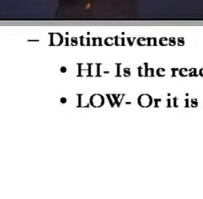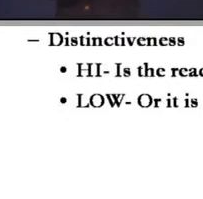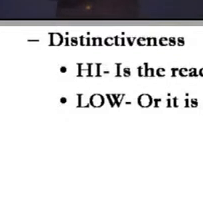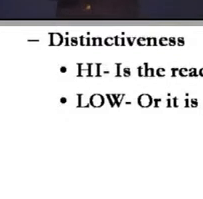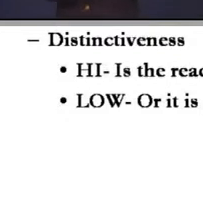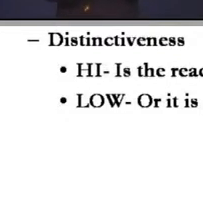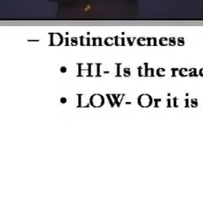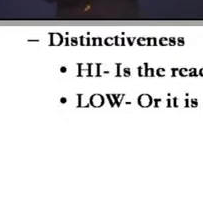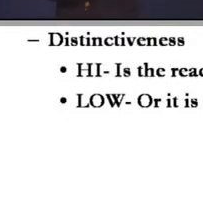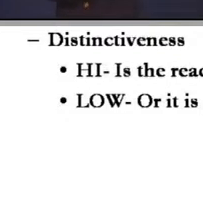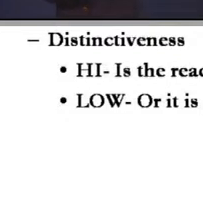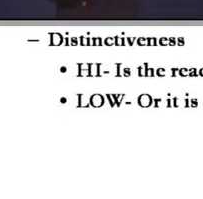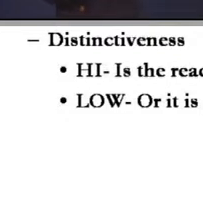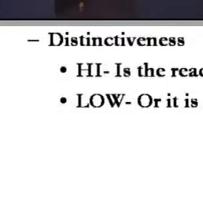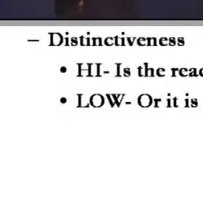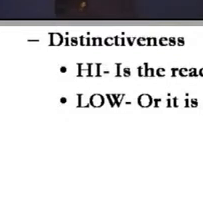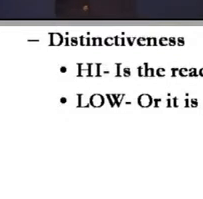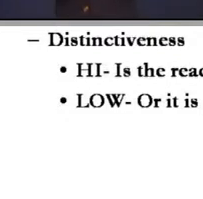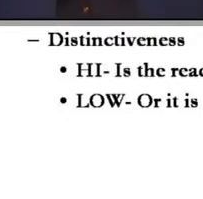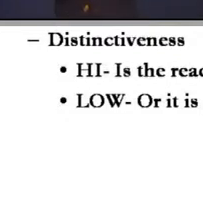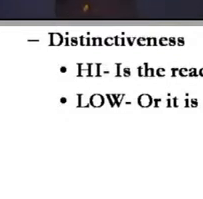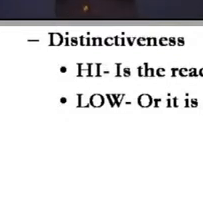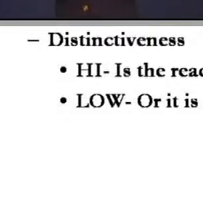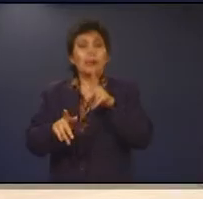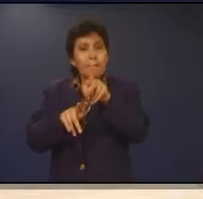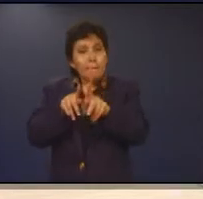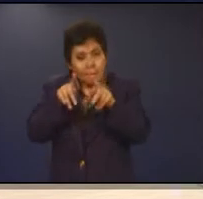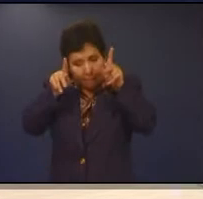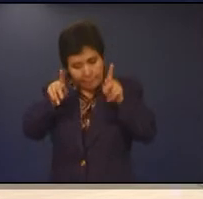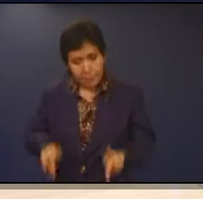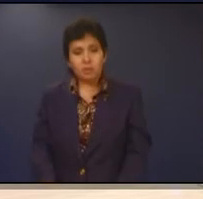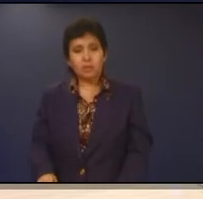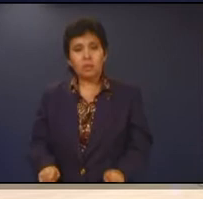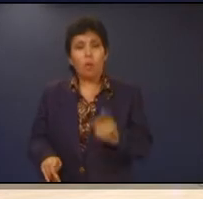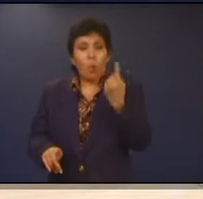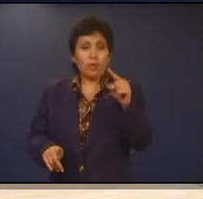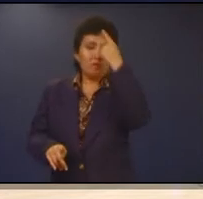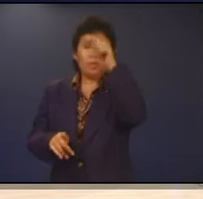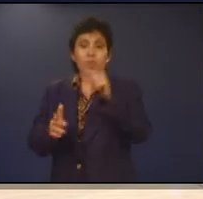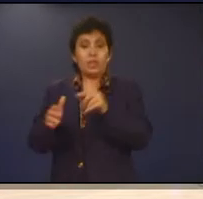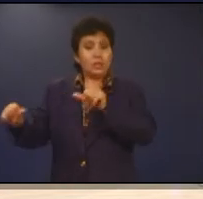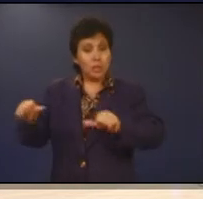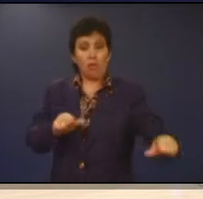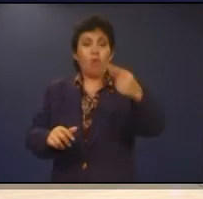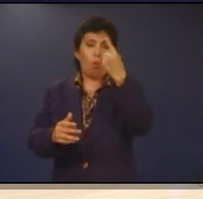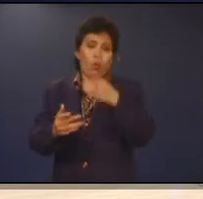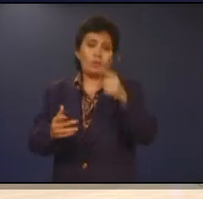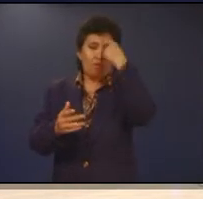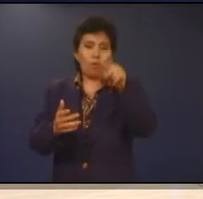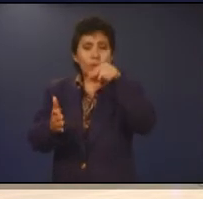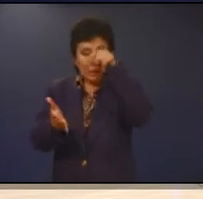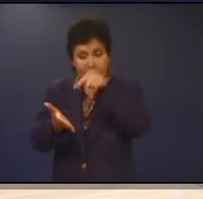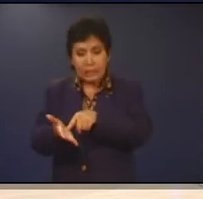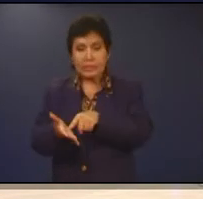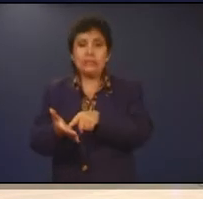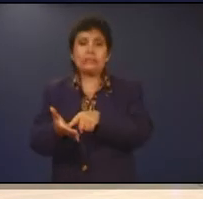the reaction is only for this task. The person exhibits only this reaction, only for this